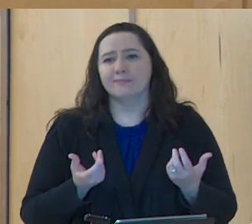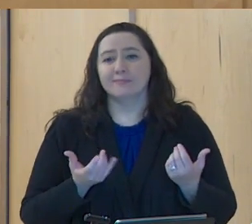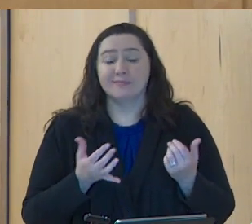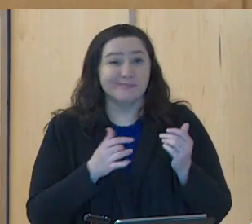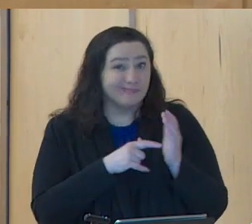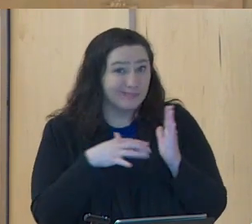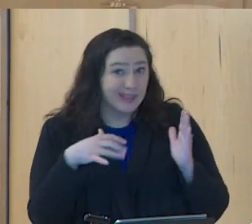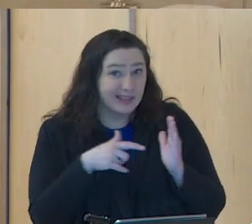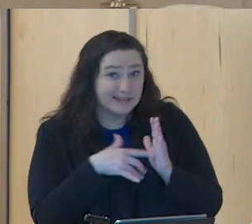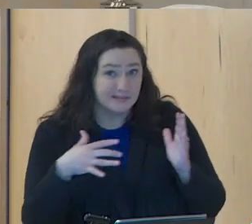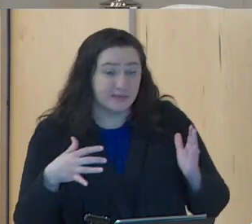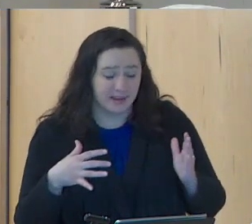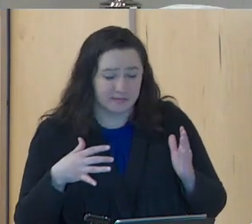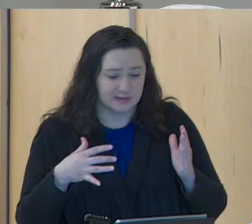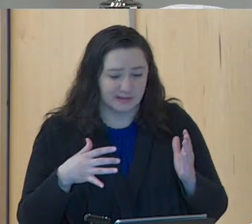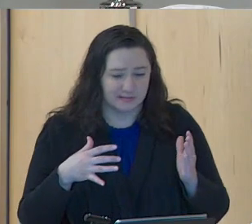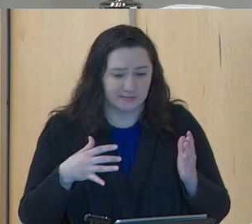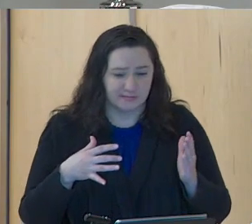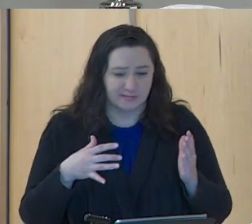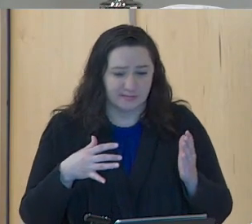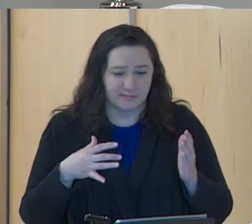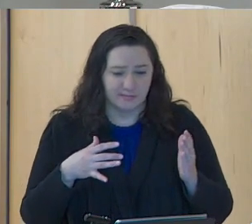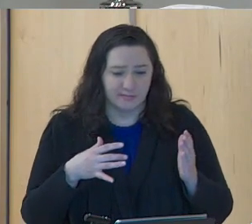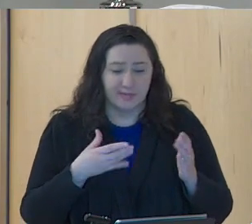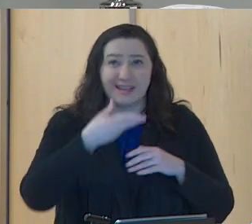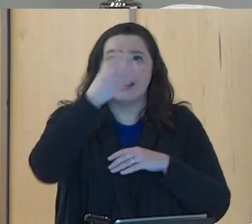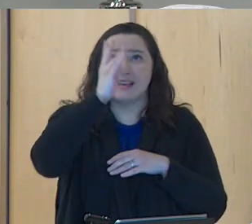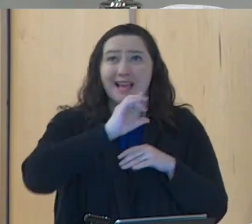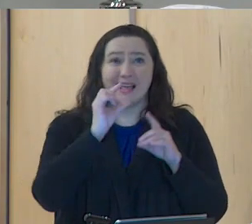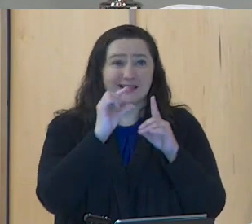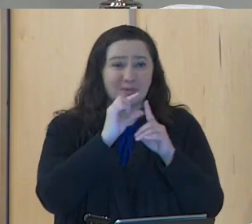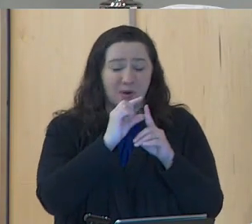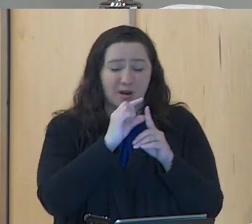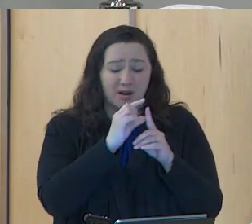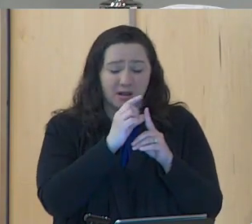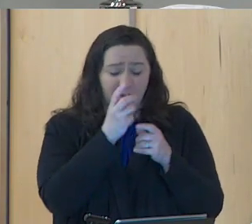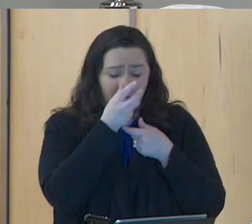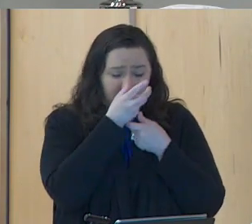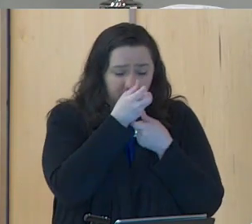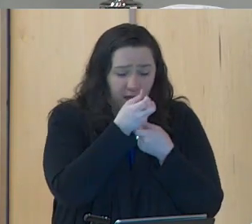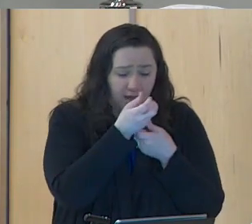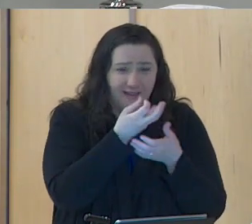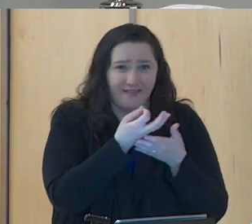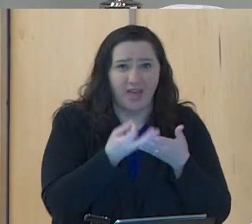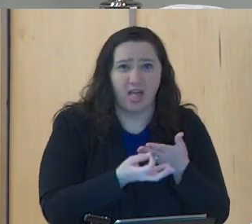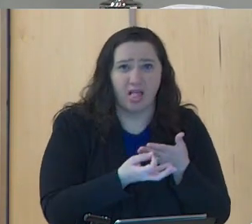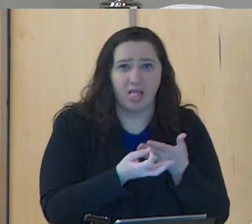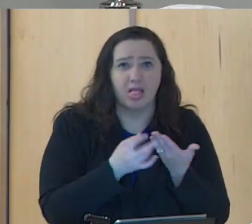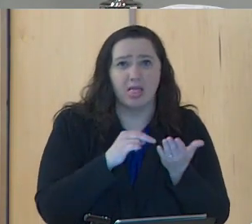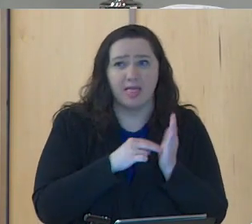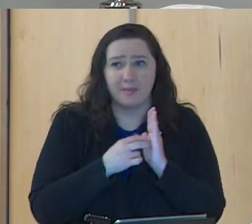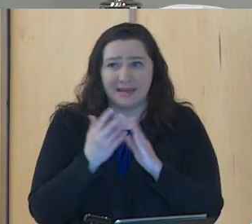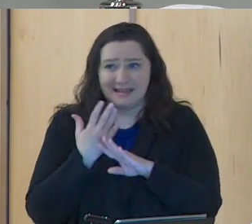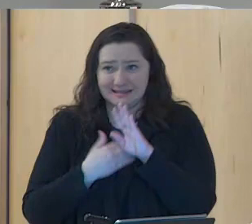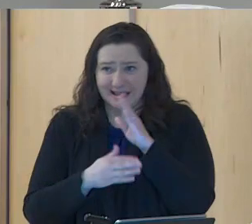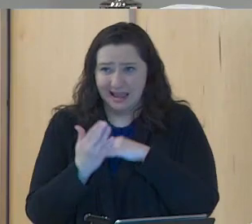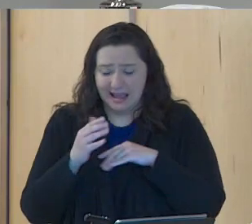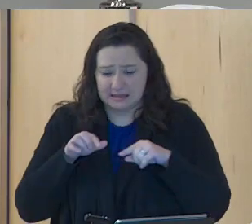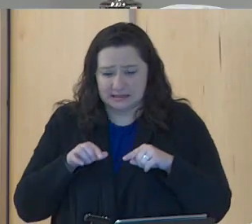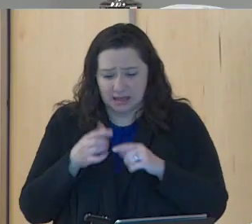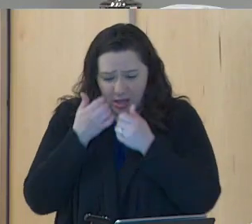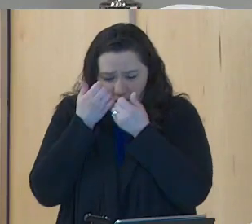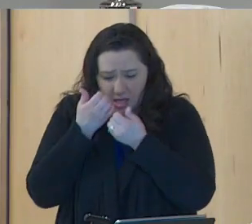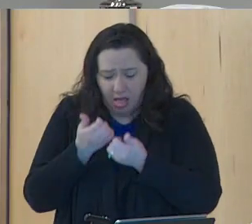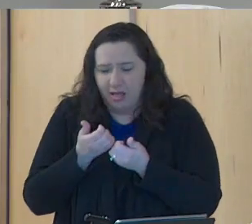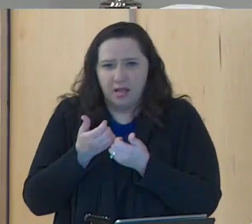Sometimes when we fail to trust God's word, then there might be acts of disobedience from our hands.